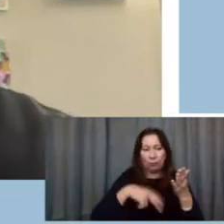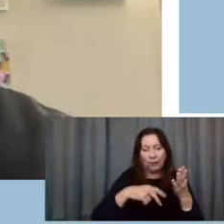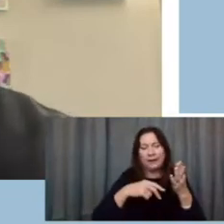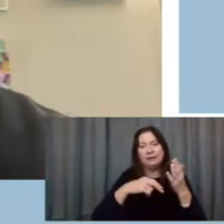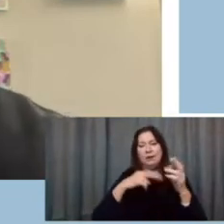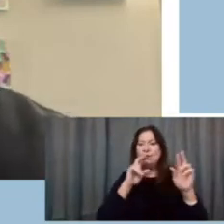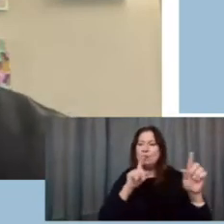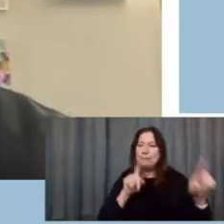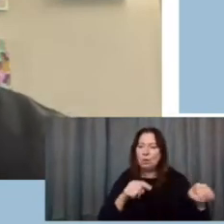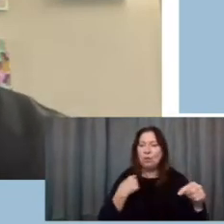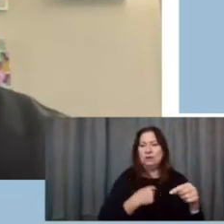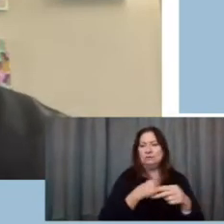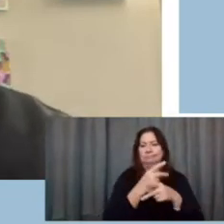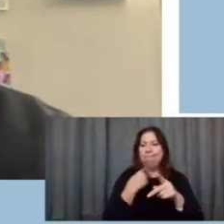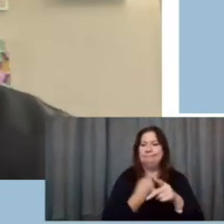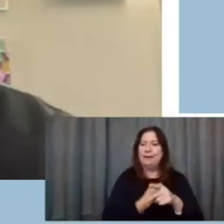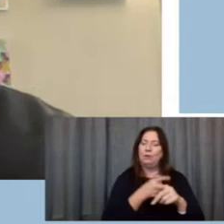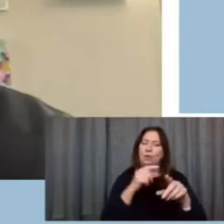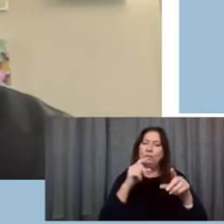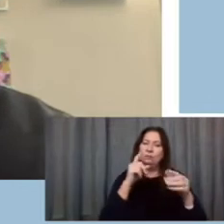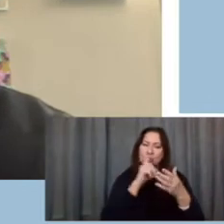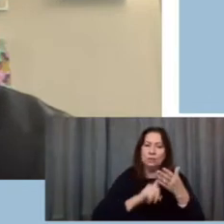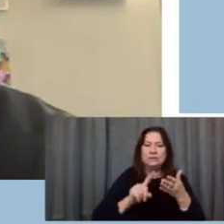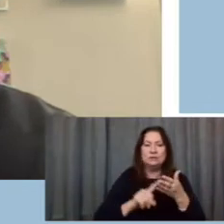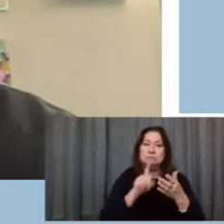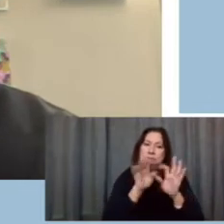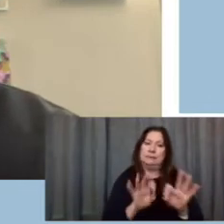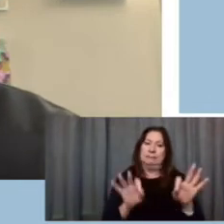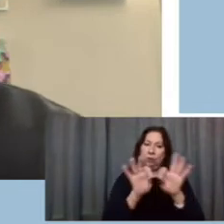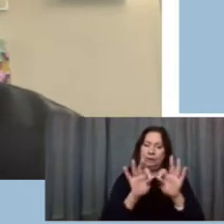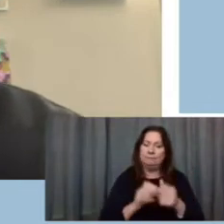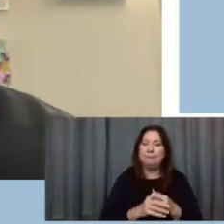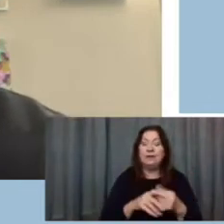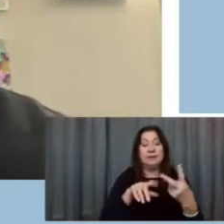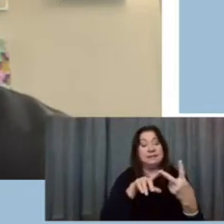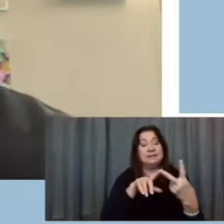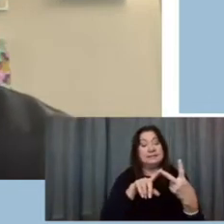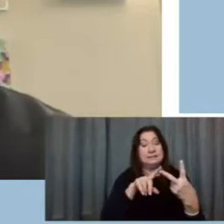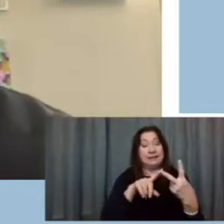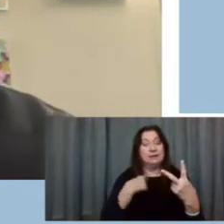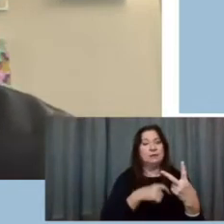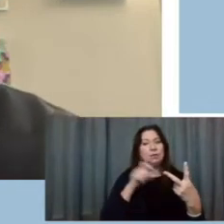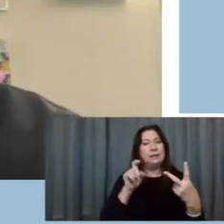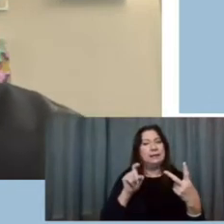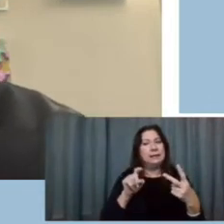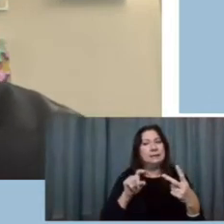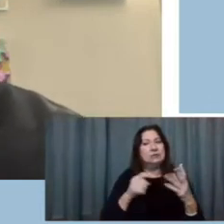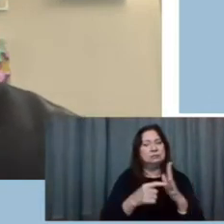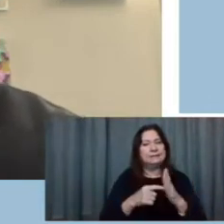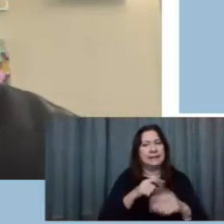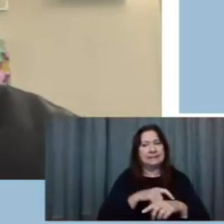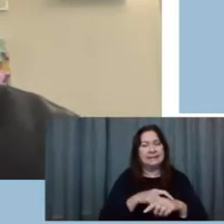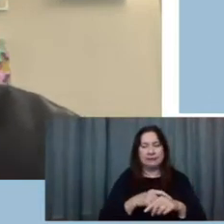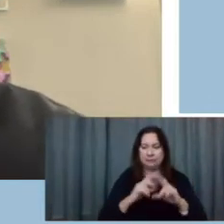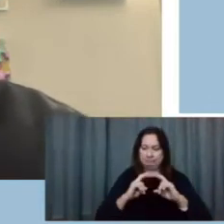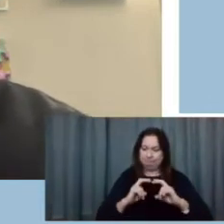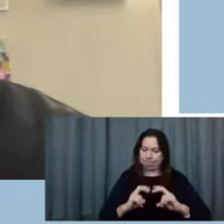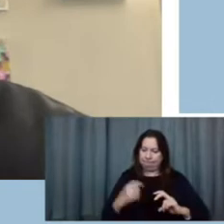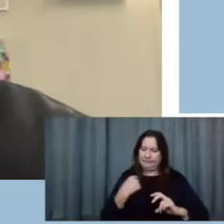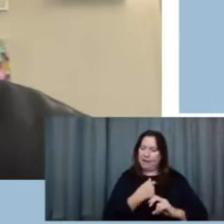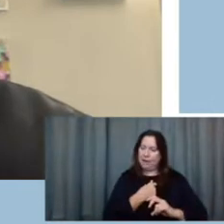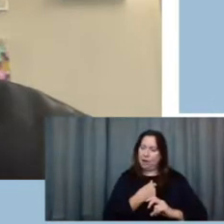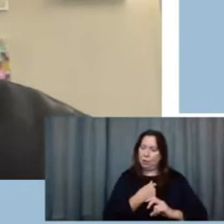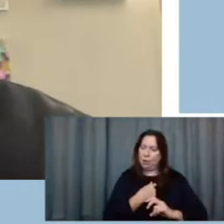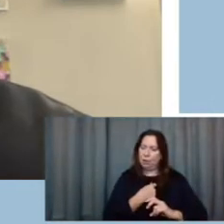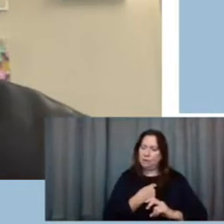own reports or doing our own research, that's really important. The second is we need to take some time to locate our own values, prejudice, and